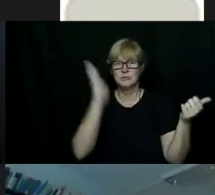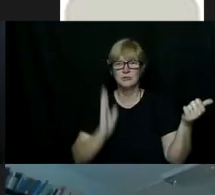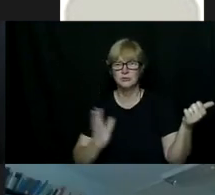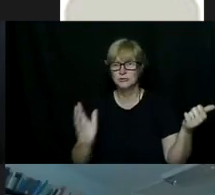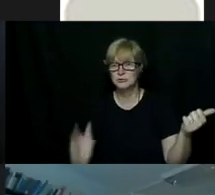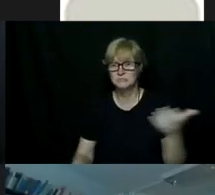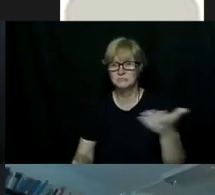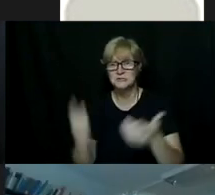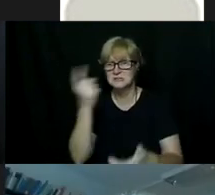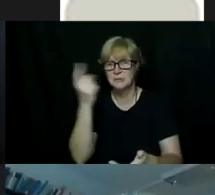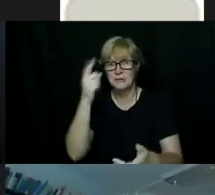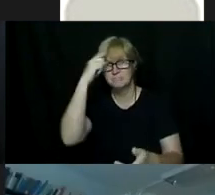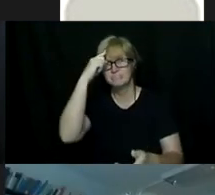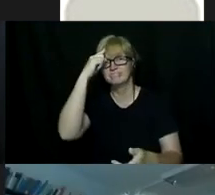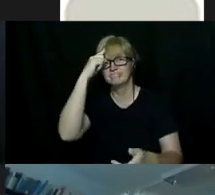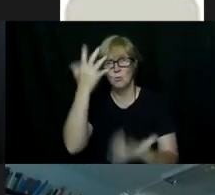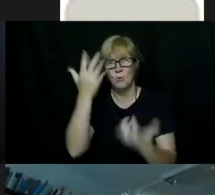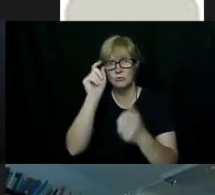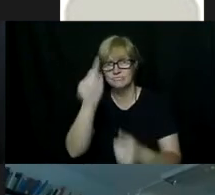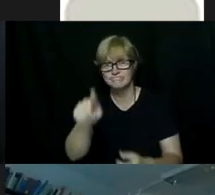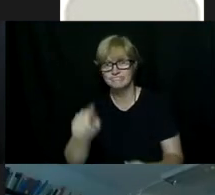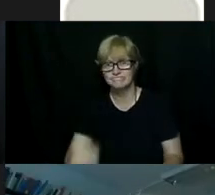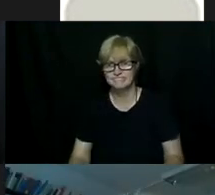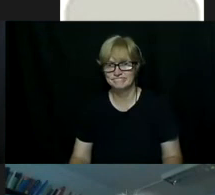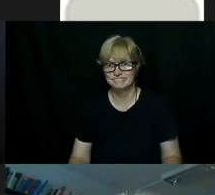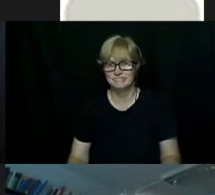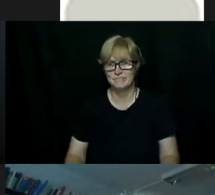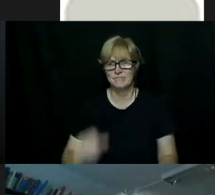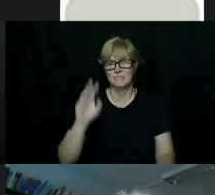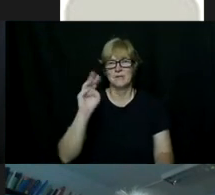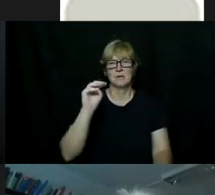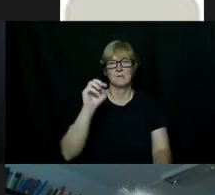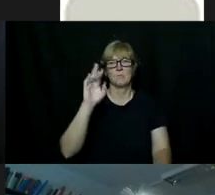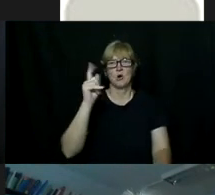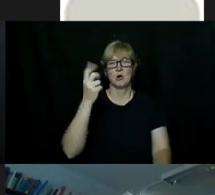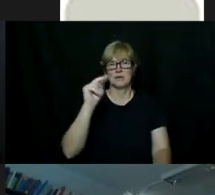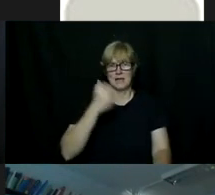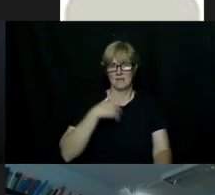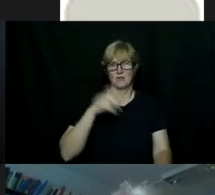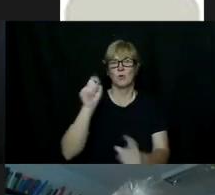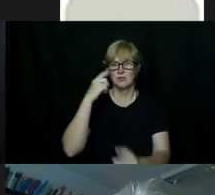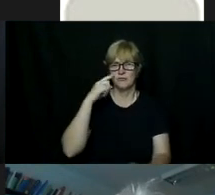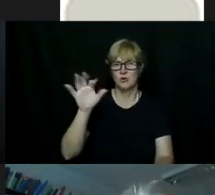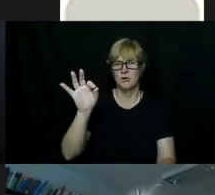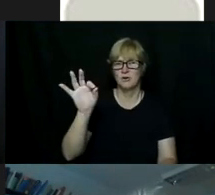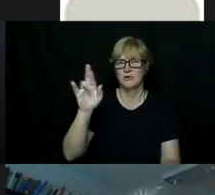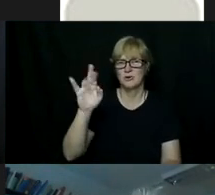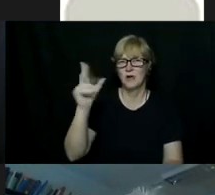if something came up? I have a further question to Firat, if I may.